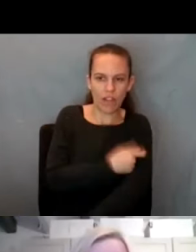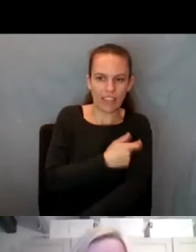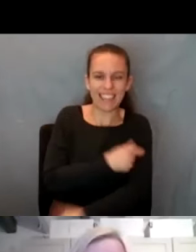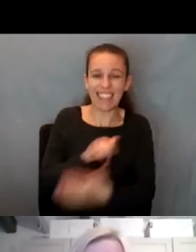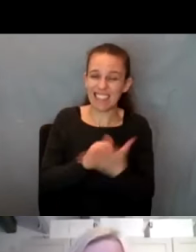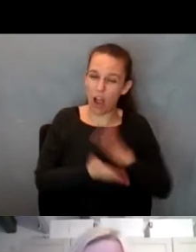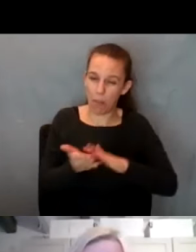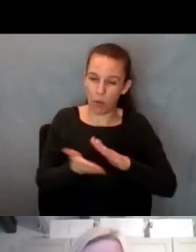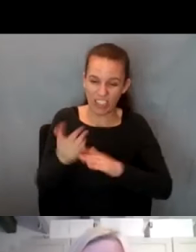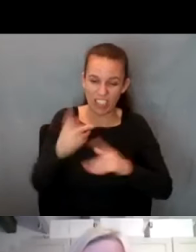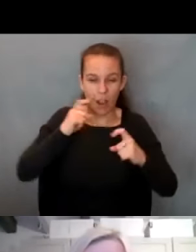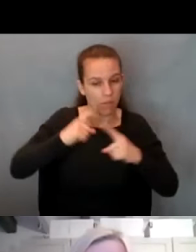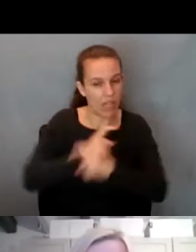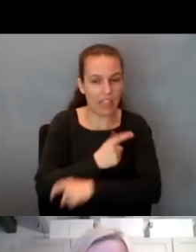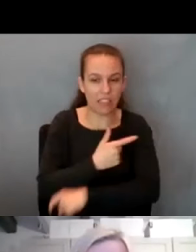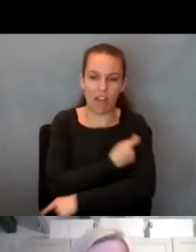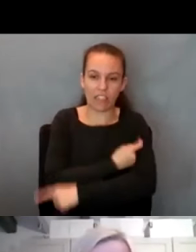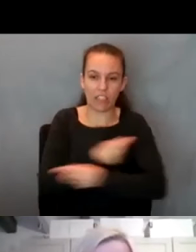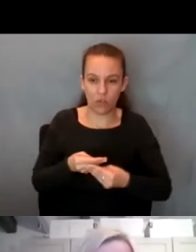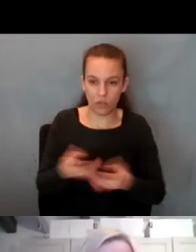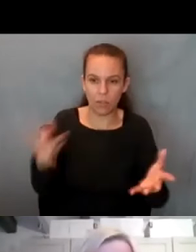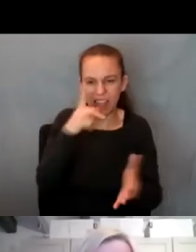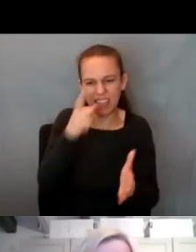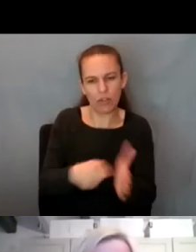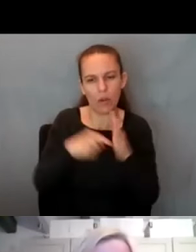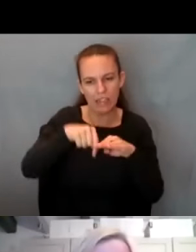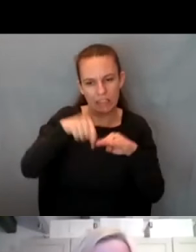roll out. It requires very cold